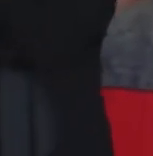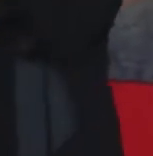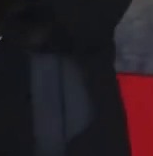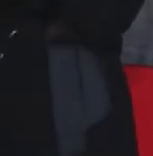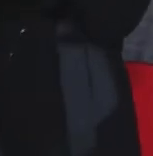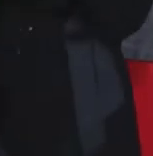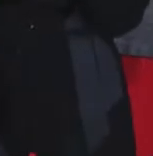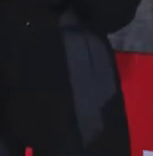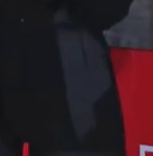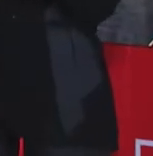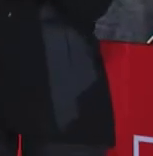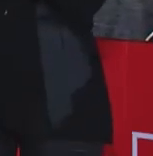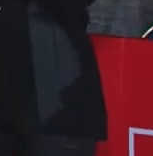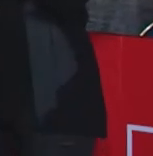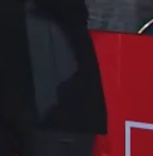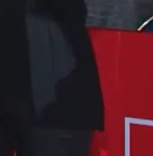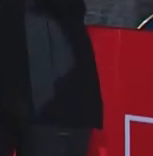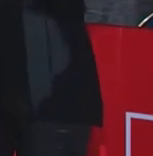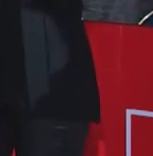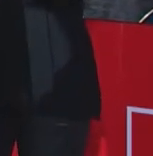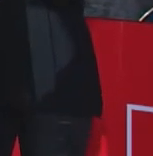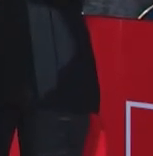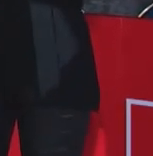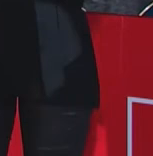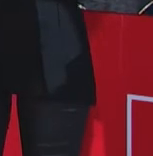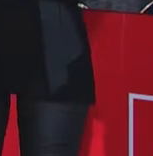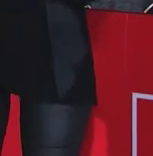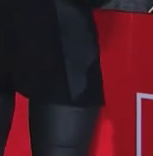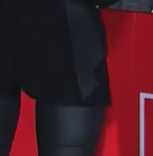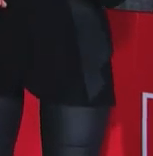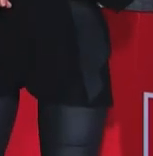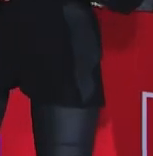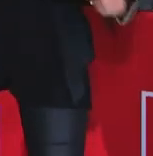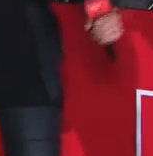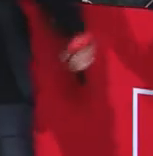words. Welcome, please, Penny Wong. May I?